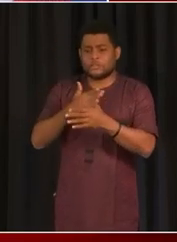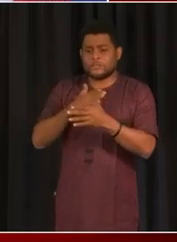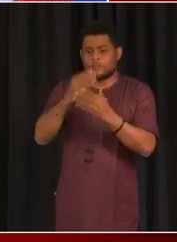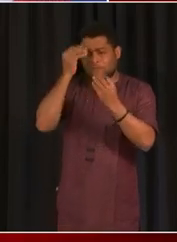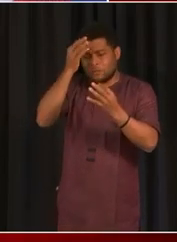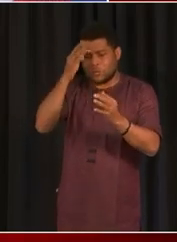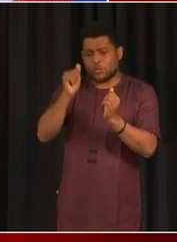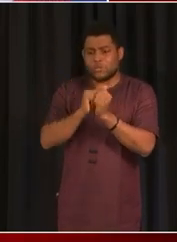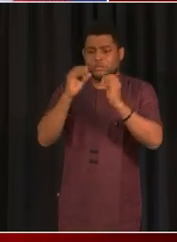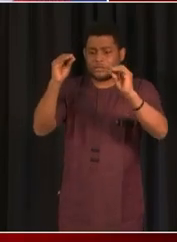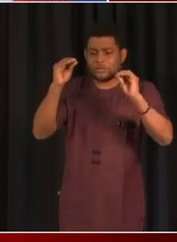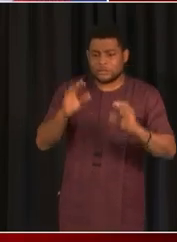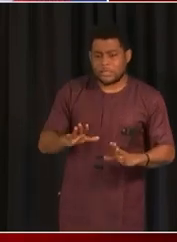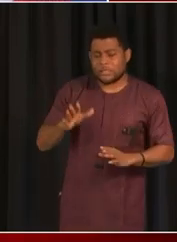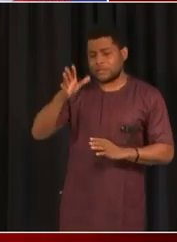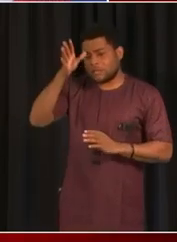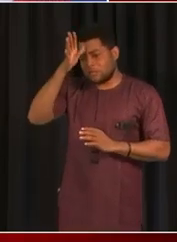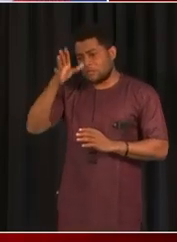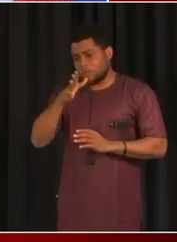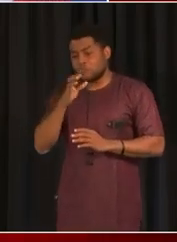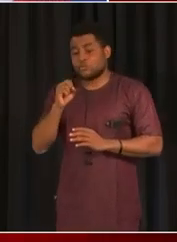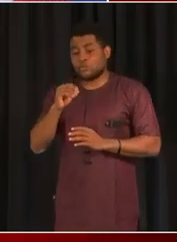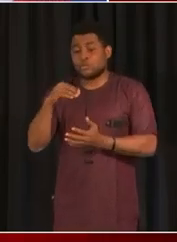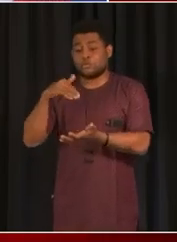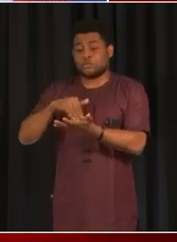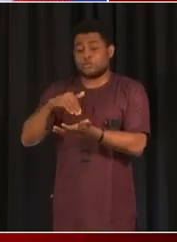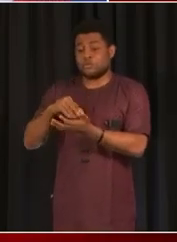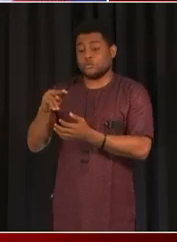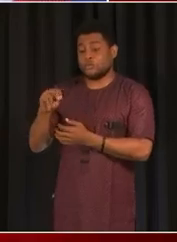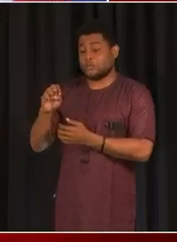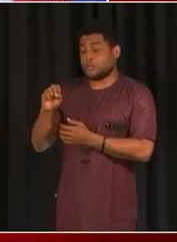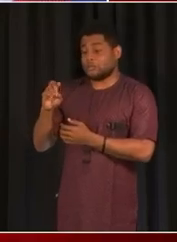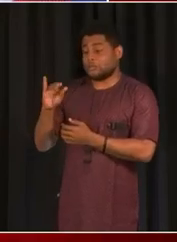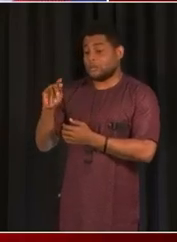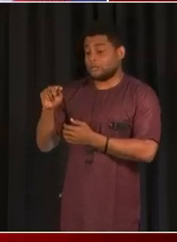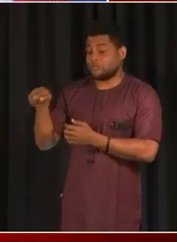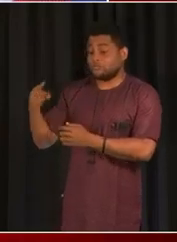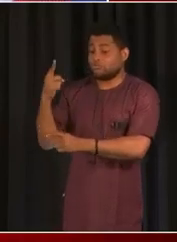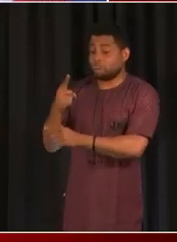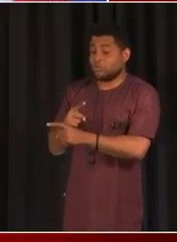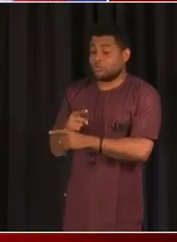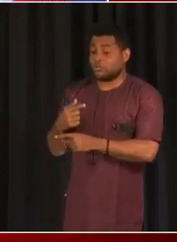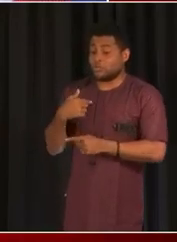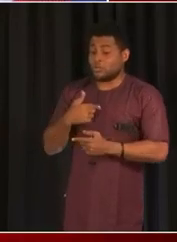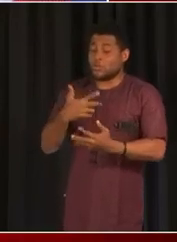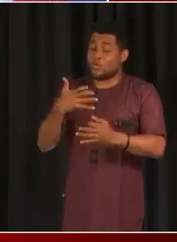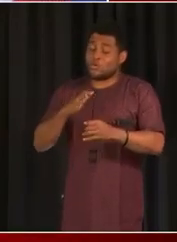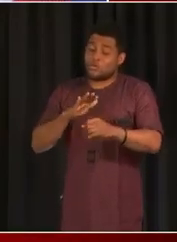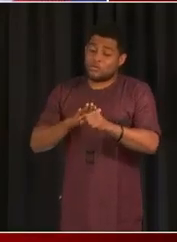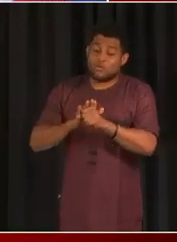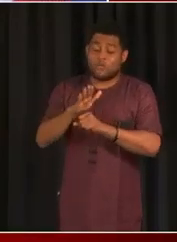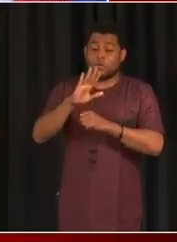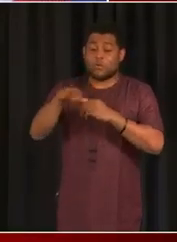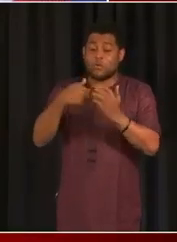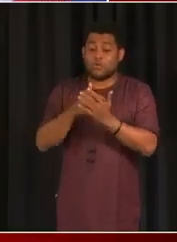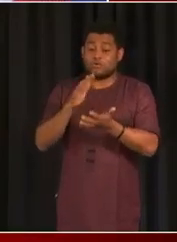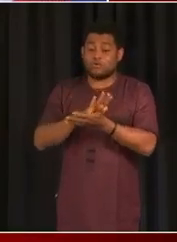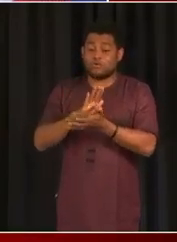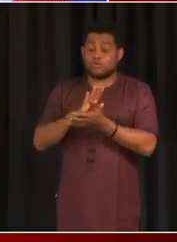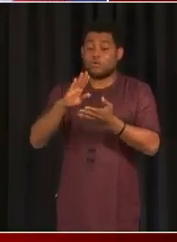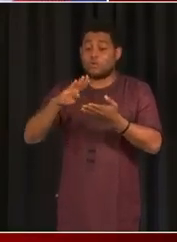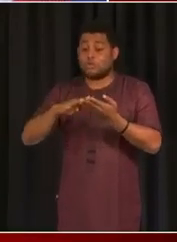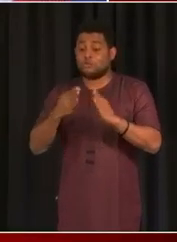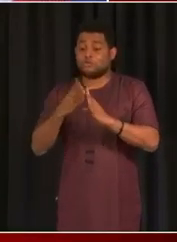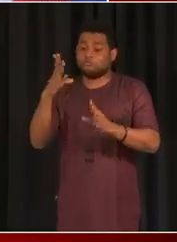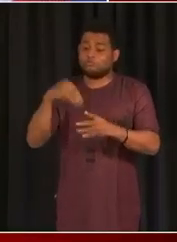So Dr. Nesbitt is 100% right. We want the whole school community participating, just like